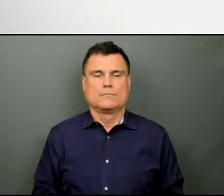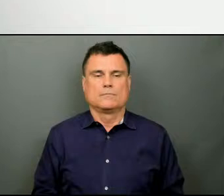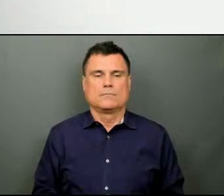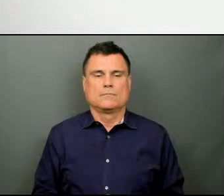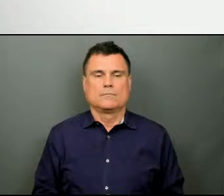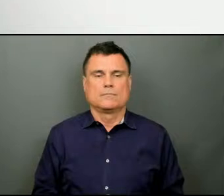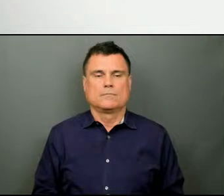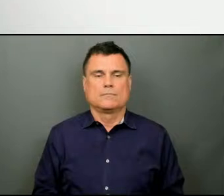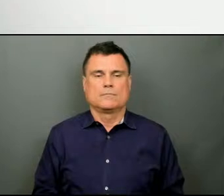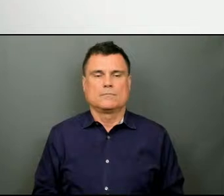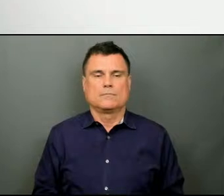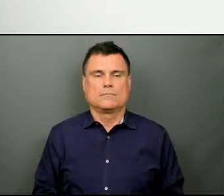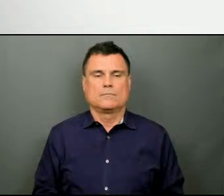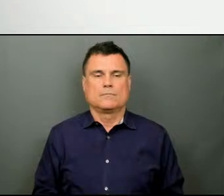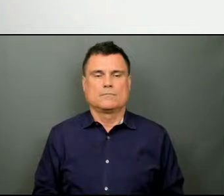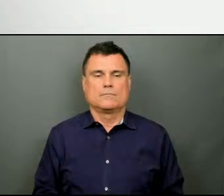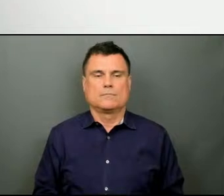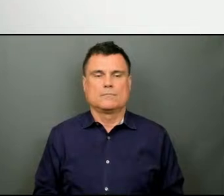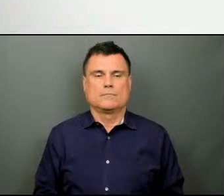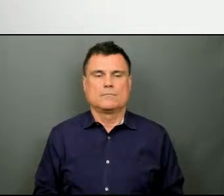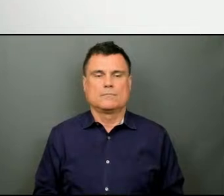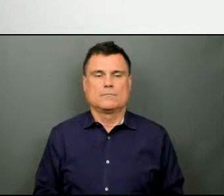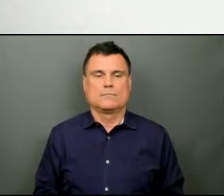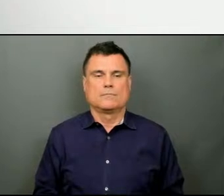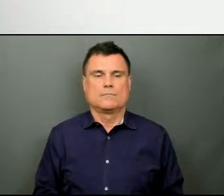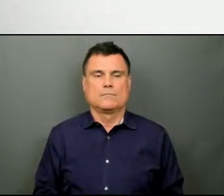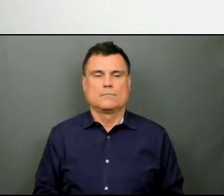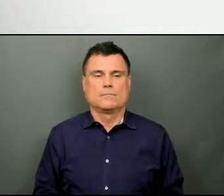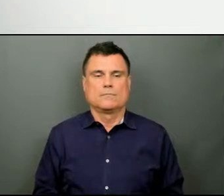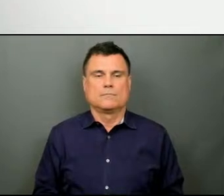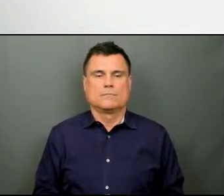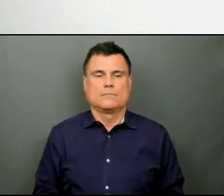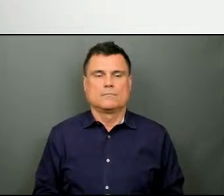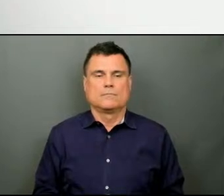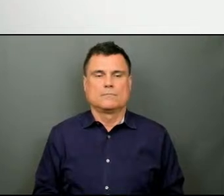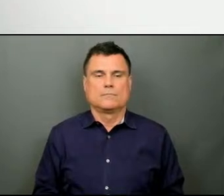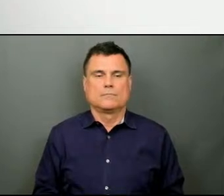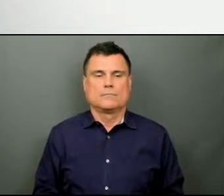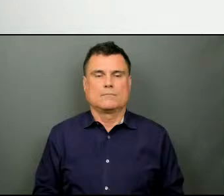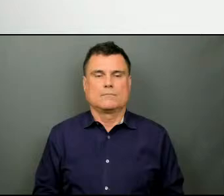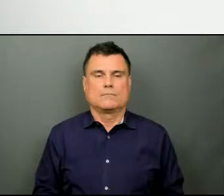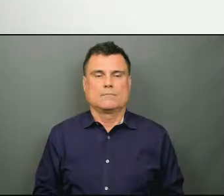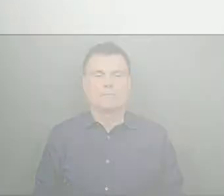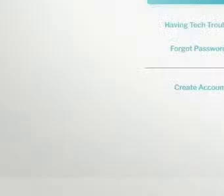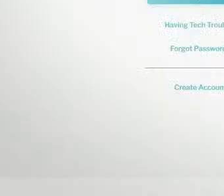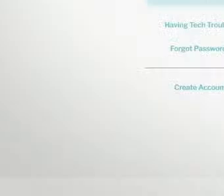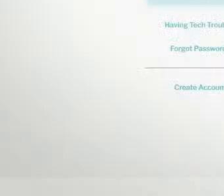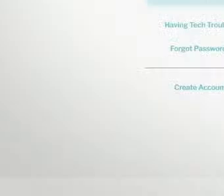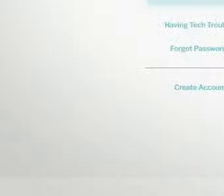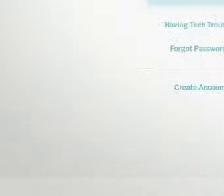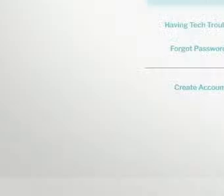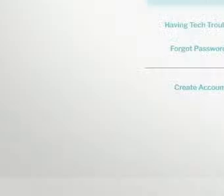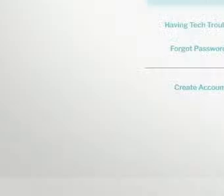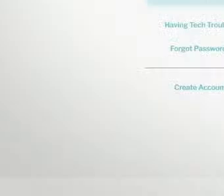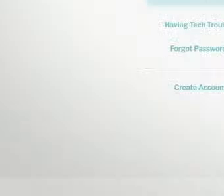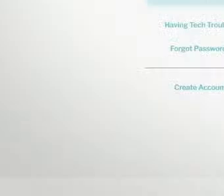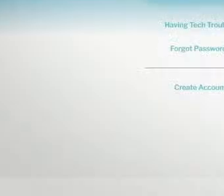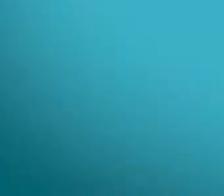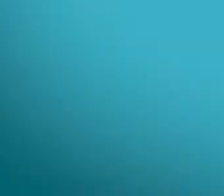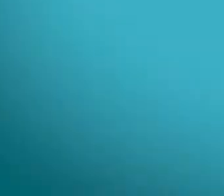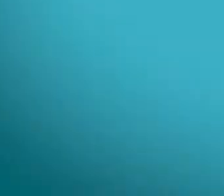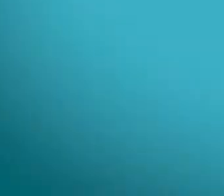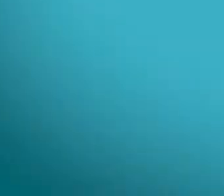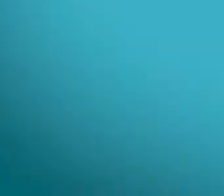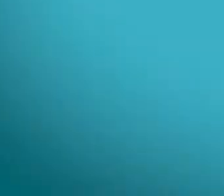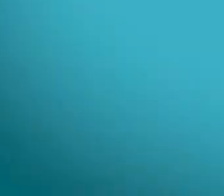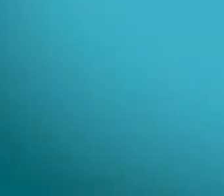stores. Just search for Foundry BC. For those without a smartphone, these services can also be accessed through our desktop web portal.